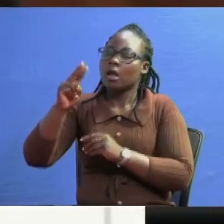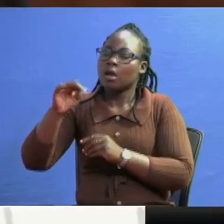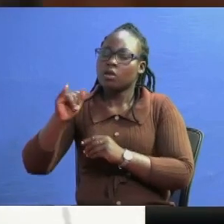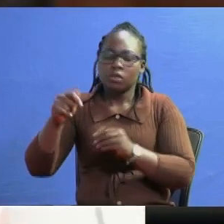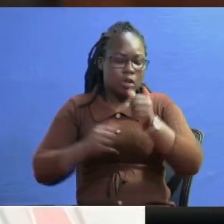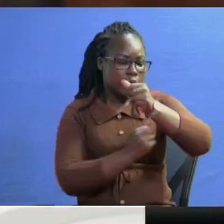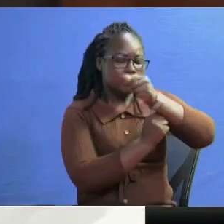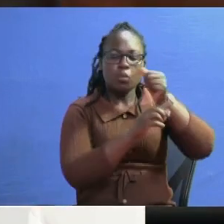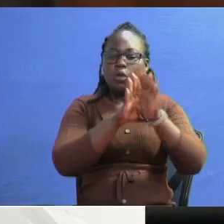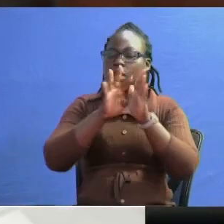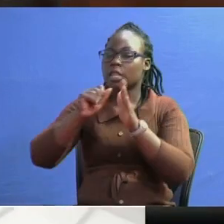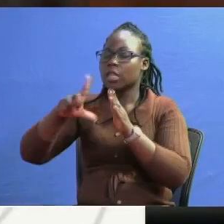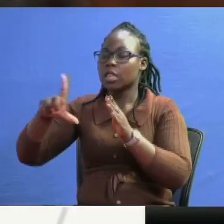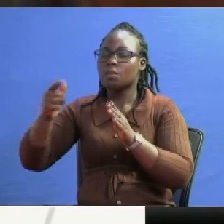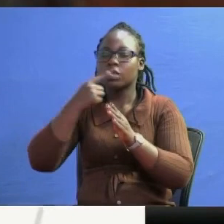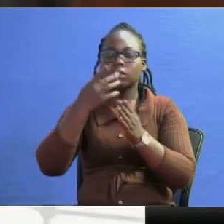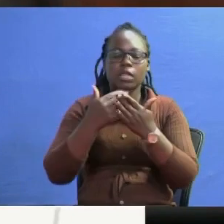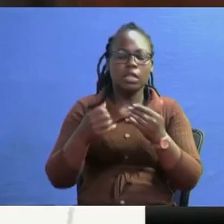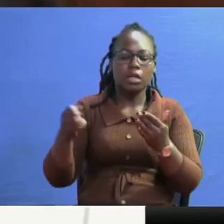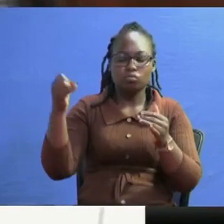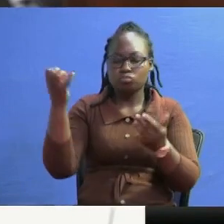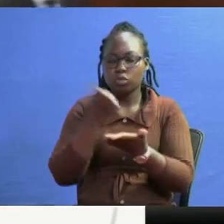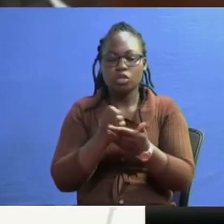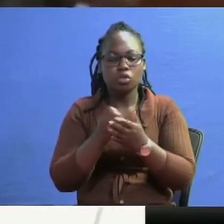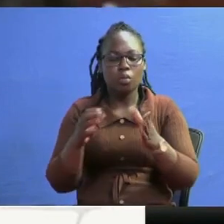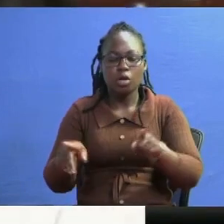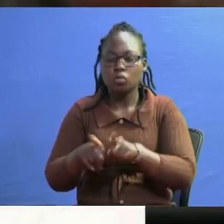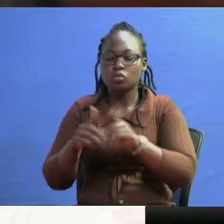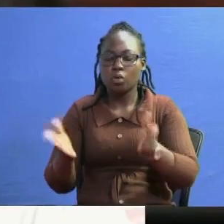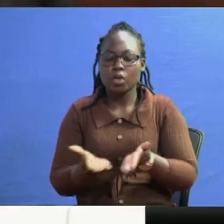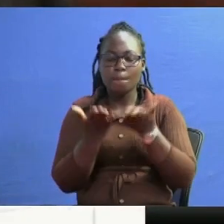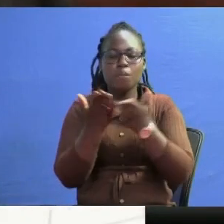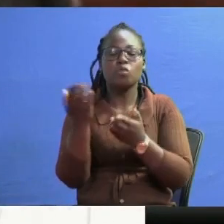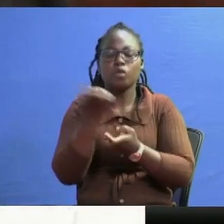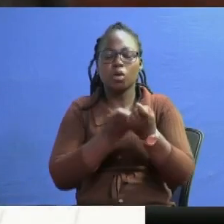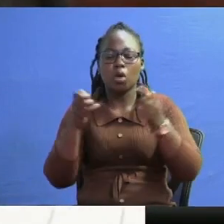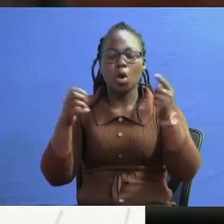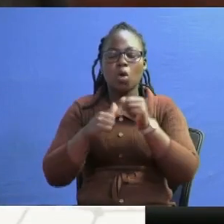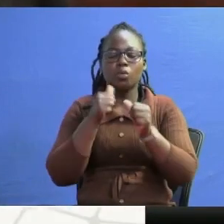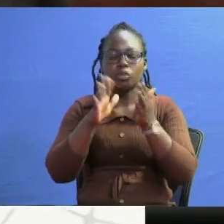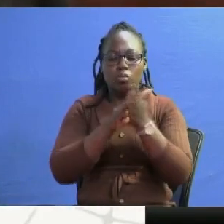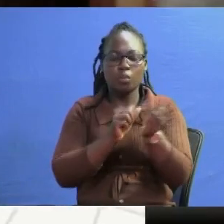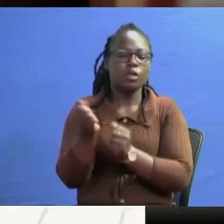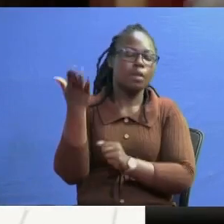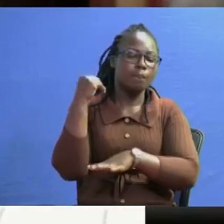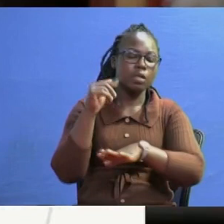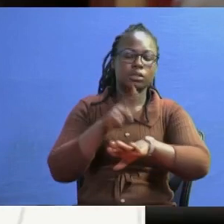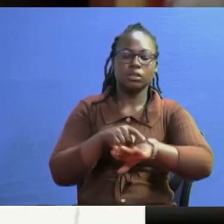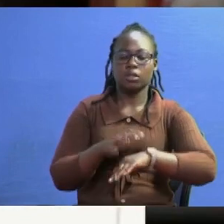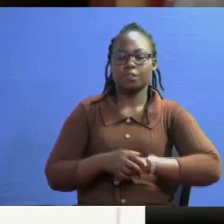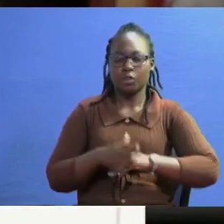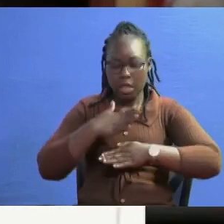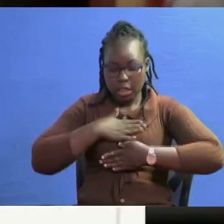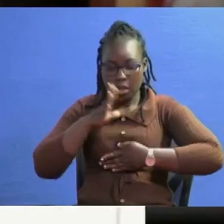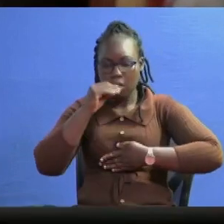bill, saying that it was about wealth creation and improving the economy which has been destroyed in previous regimes. Honorable